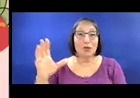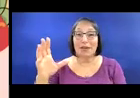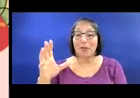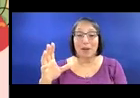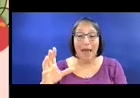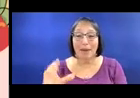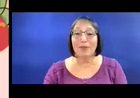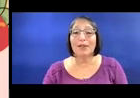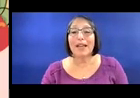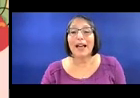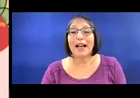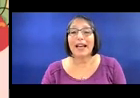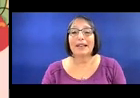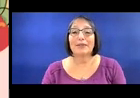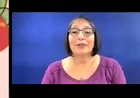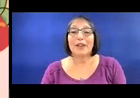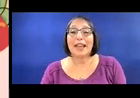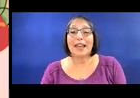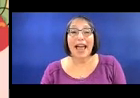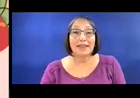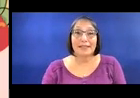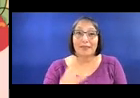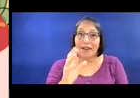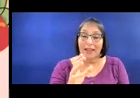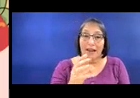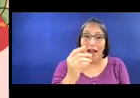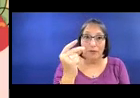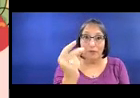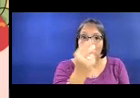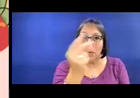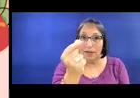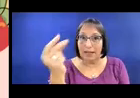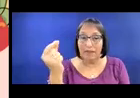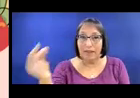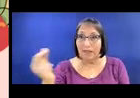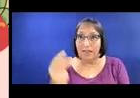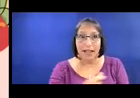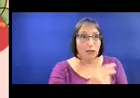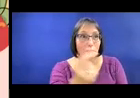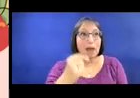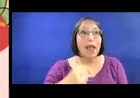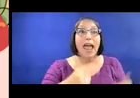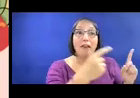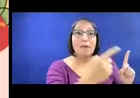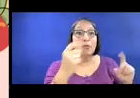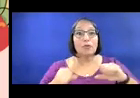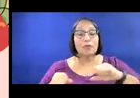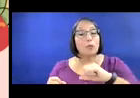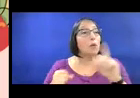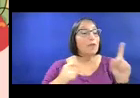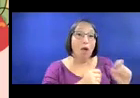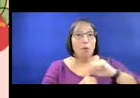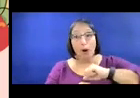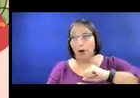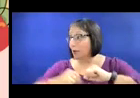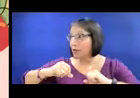they weren't compatible. Looking at the fact that I could very quickly, in a face-to-face classroom, have people work